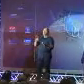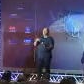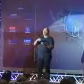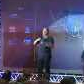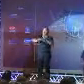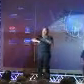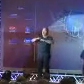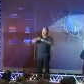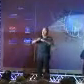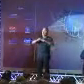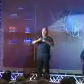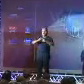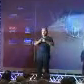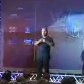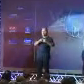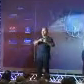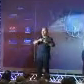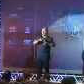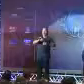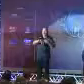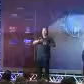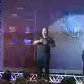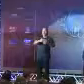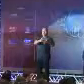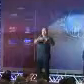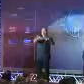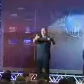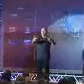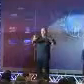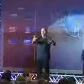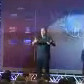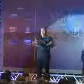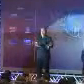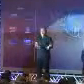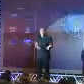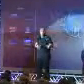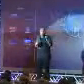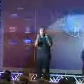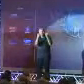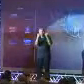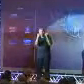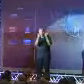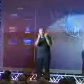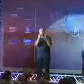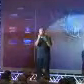So they created a concept known as Beowulf systems to create supercomputers.